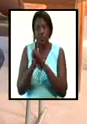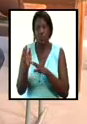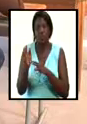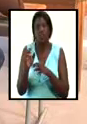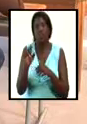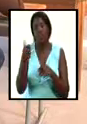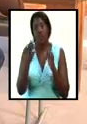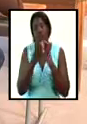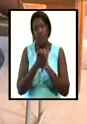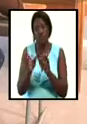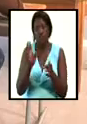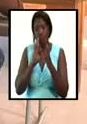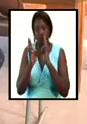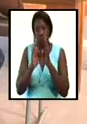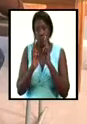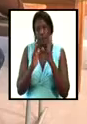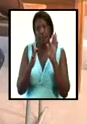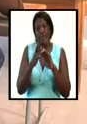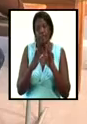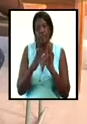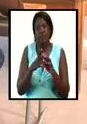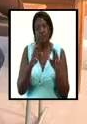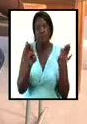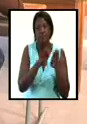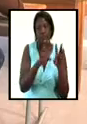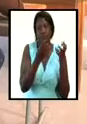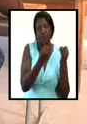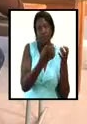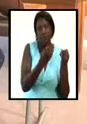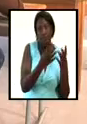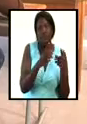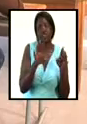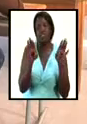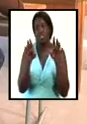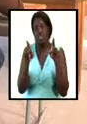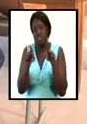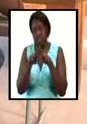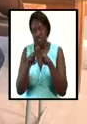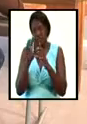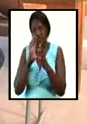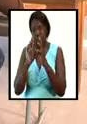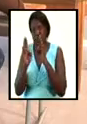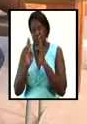and I were discussing the plural and the possessive.